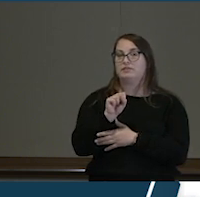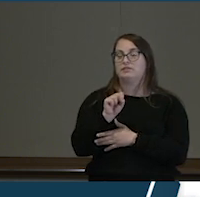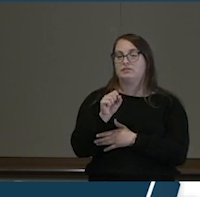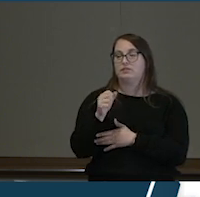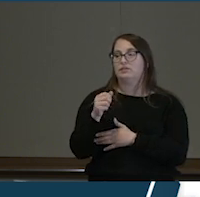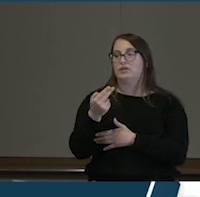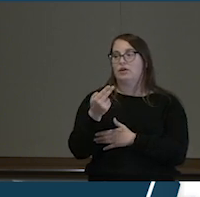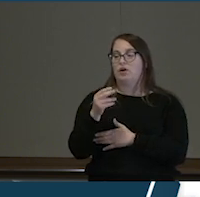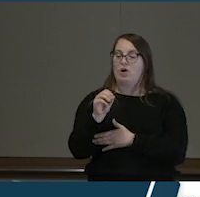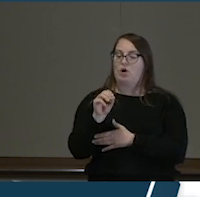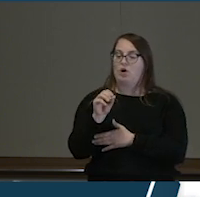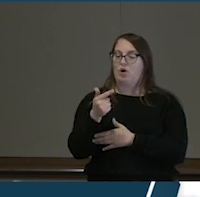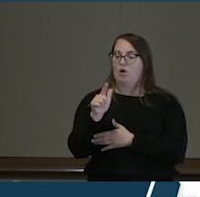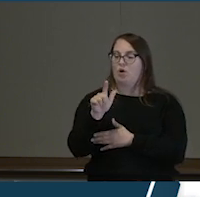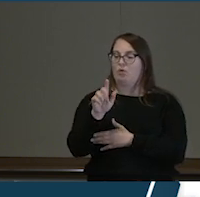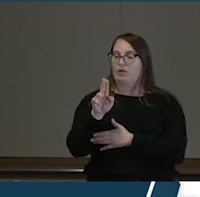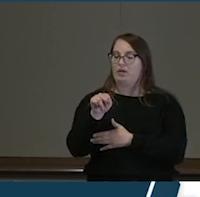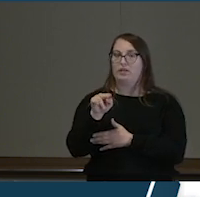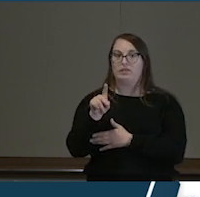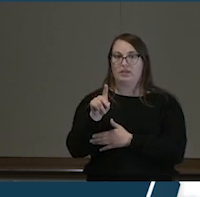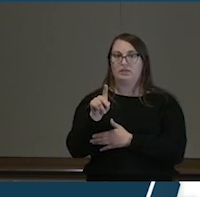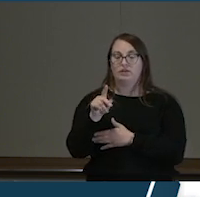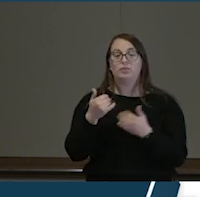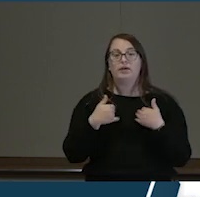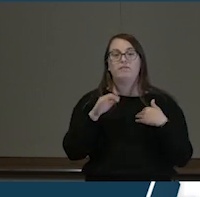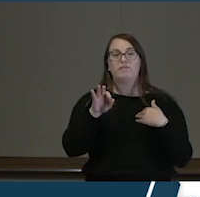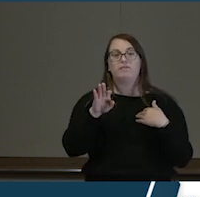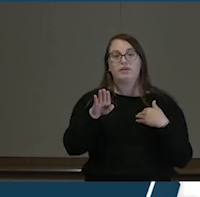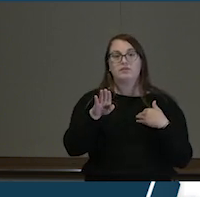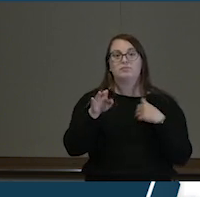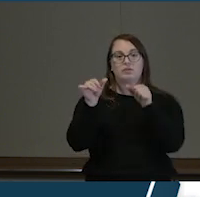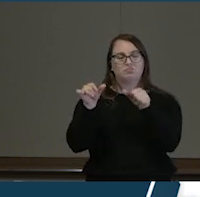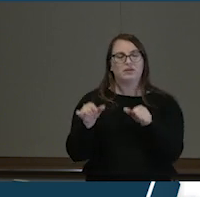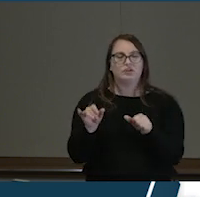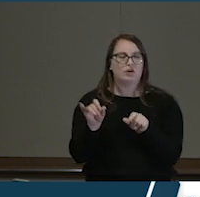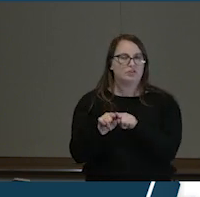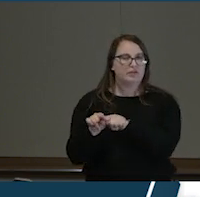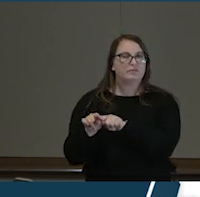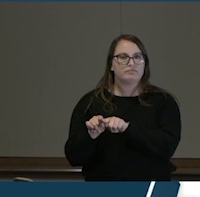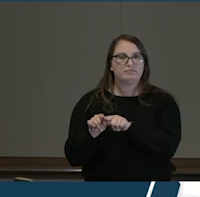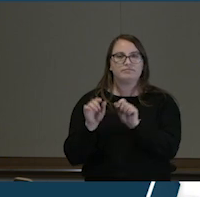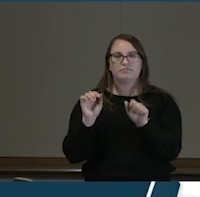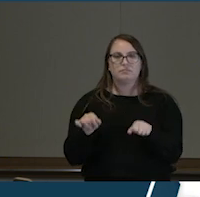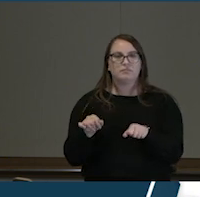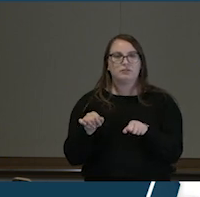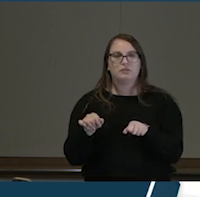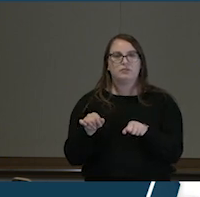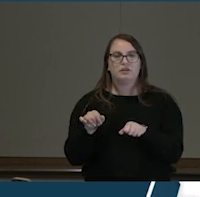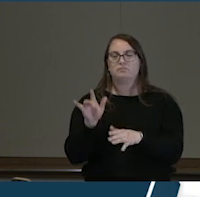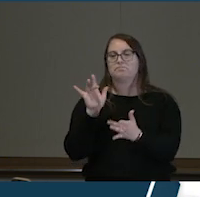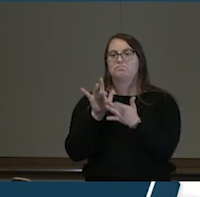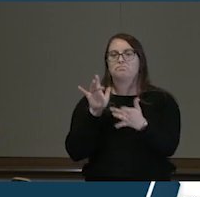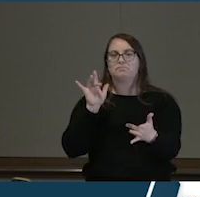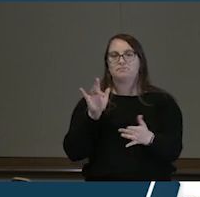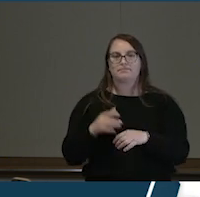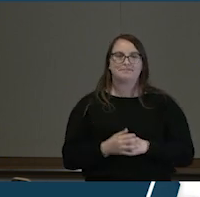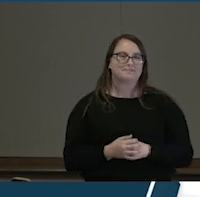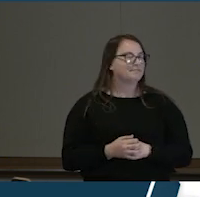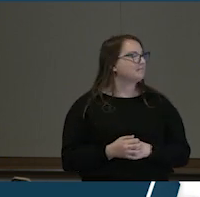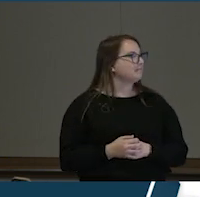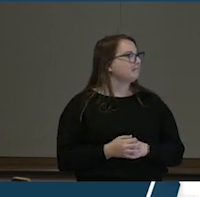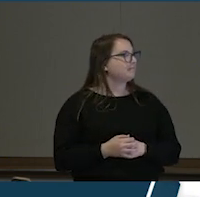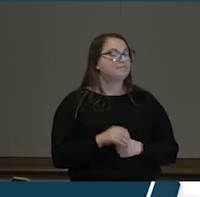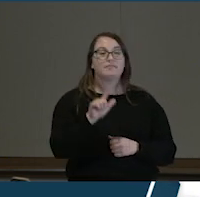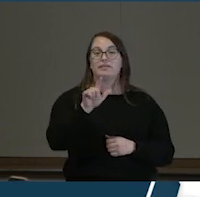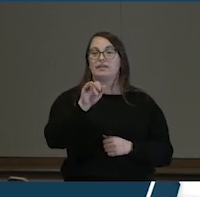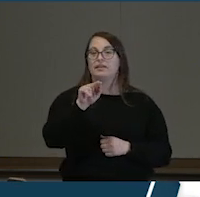shoglandpartner@gmail.com. There is a Facebook page, so you can look at that. I got Facebook, Instagram, LinkedIn,